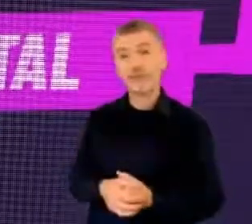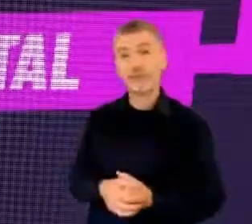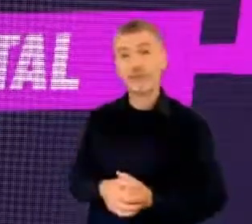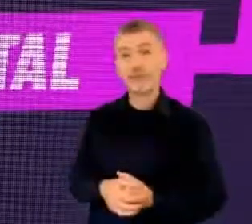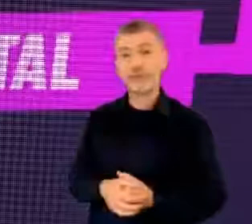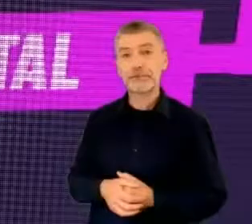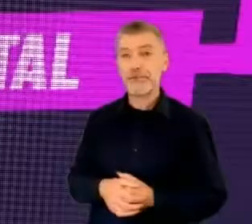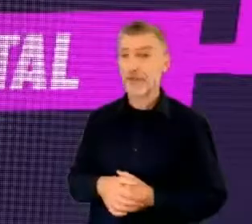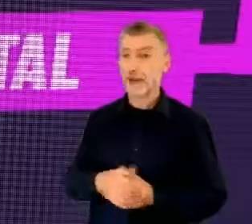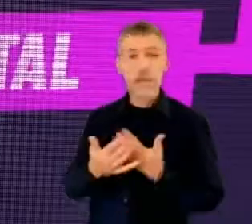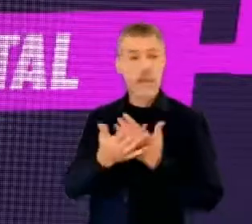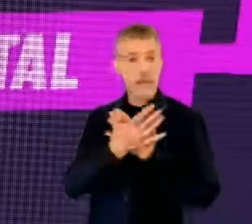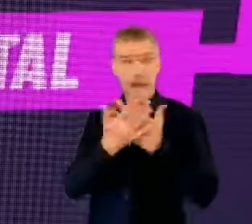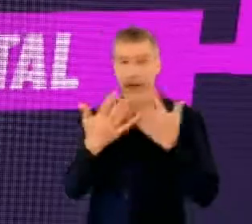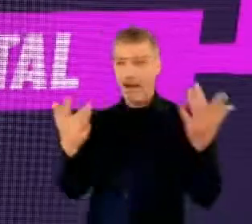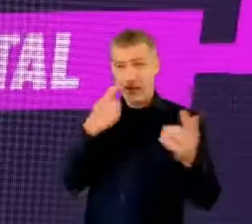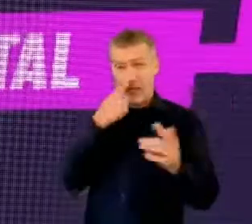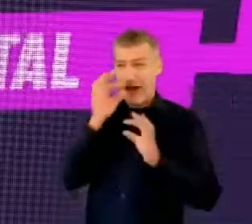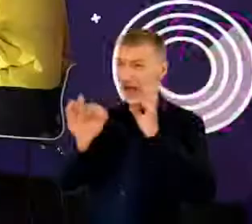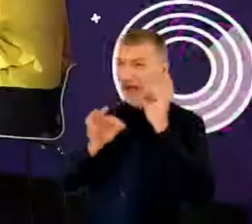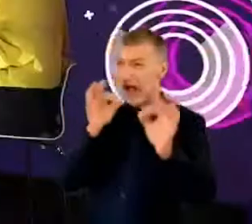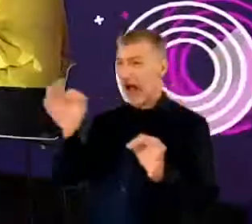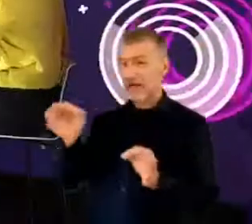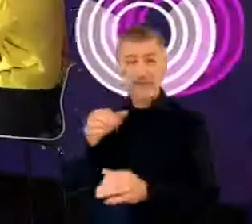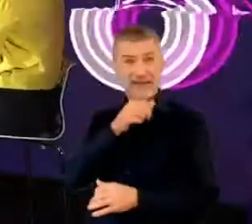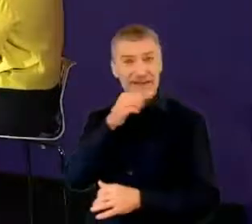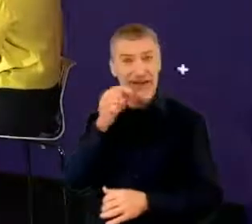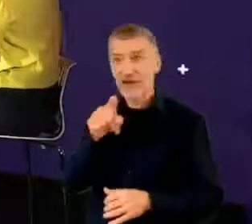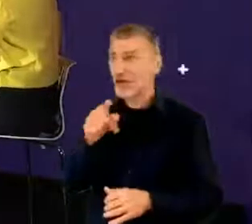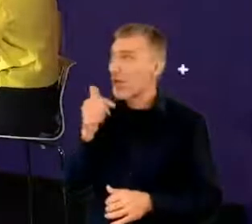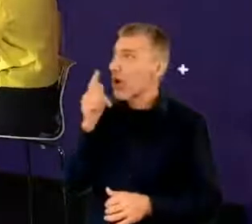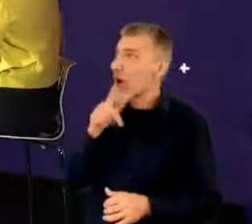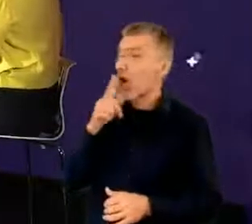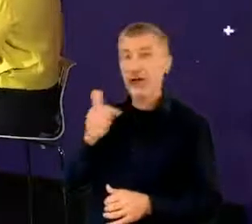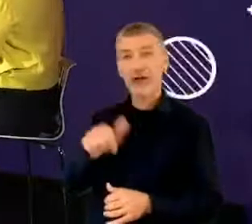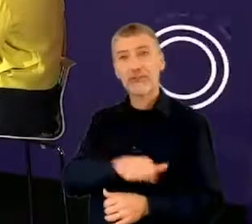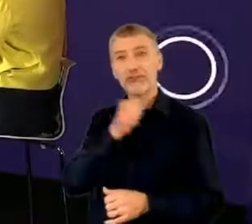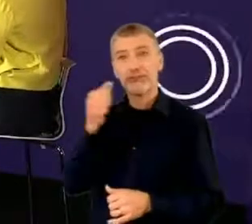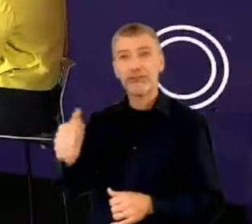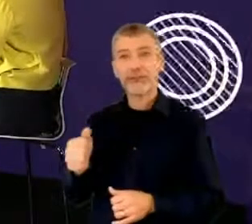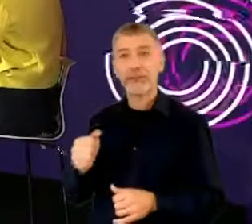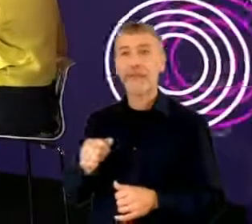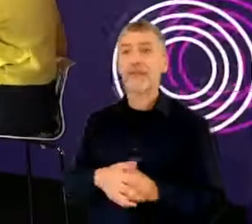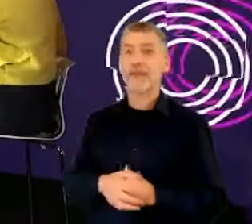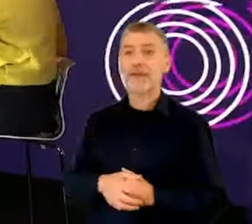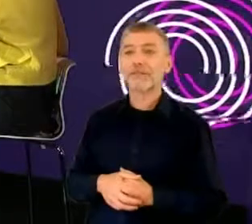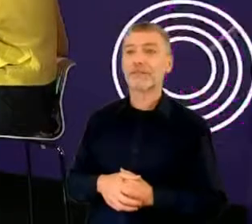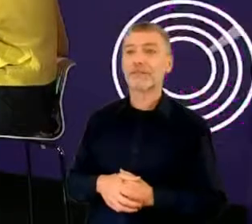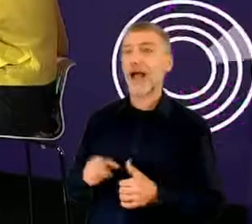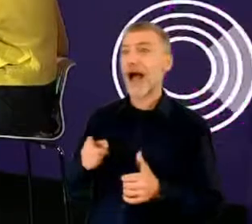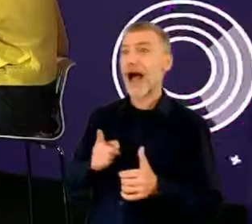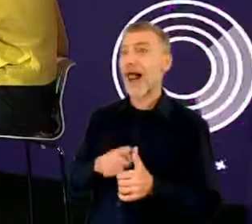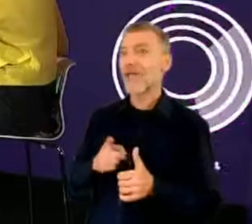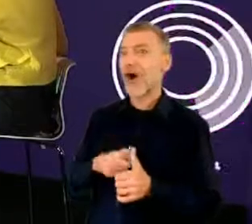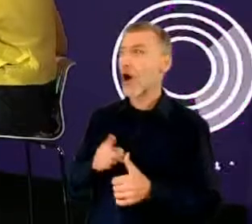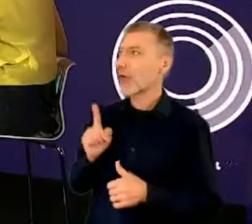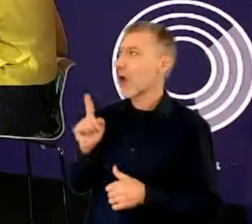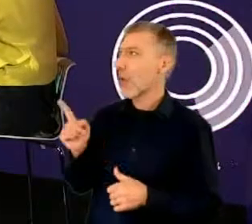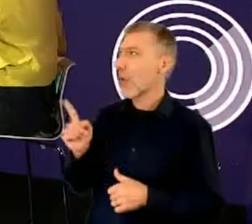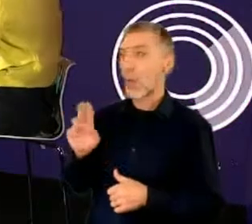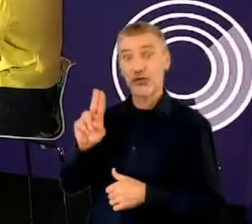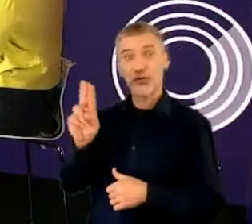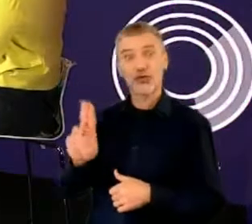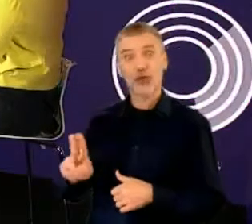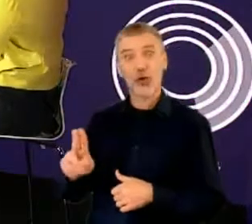so glad you got onto the track that you wanted to be on. Now, Alvaro, we've had a question hot from a school in